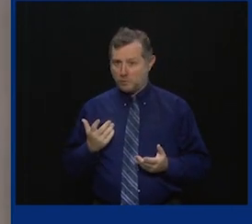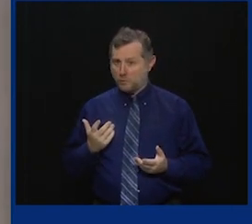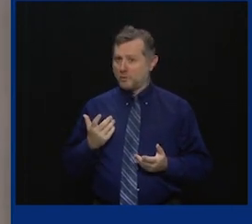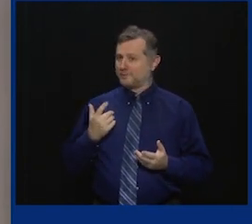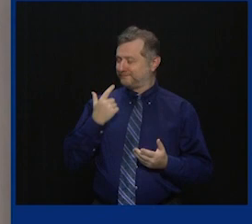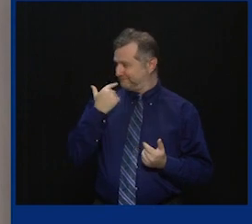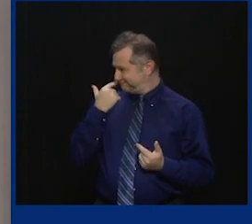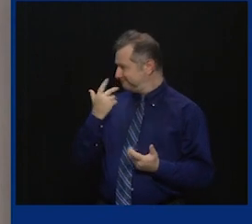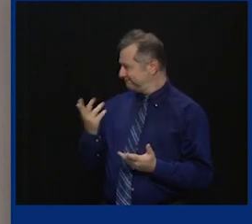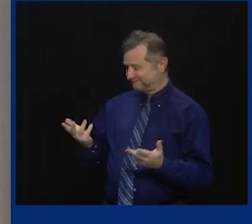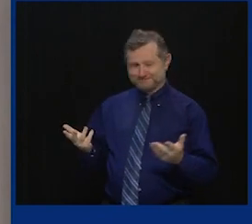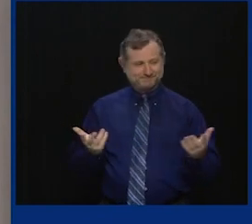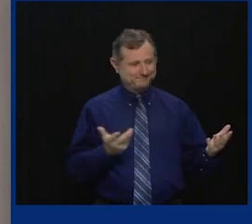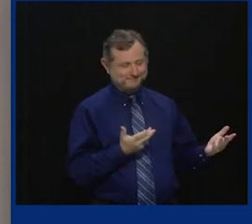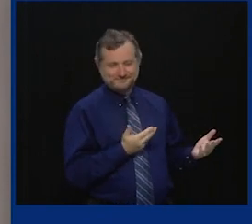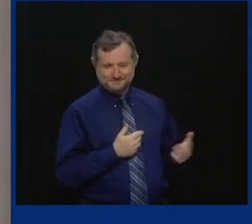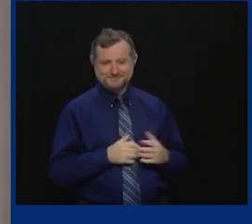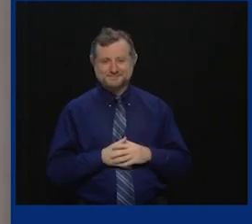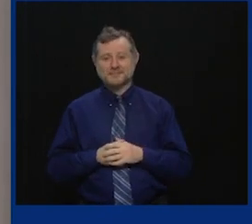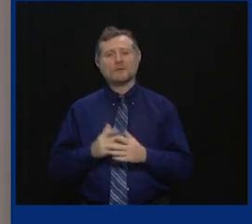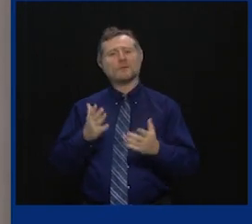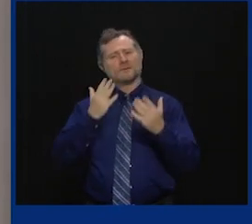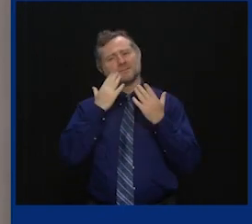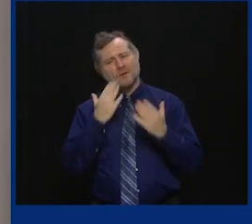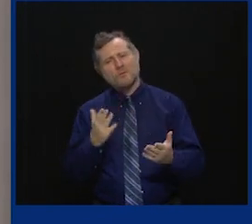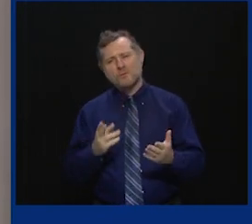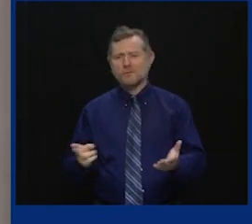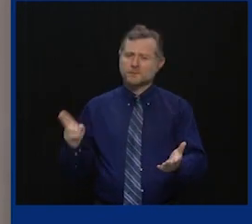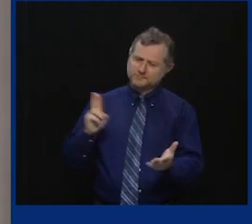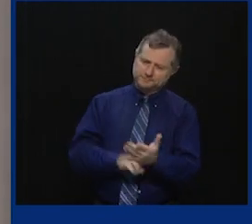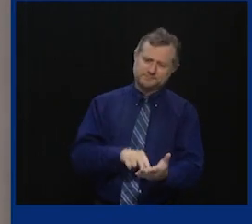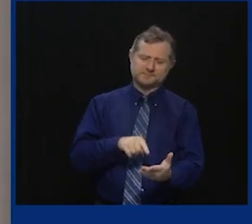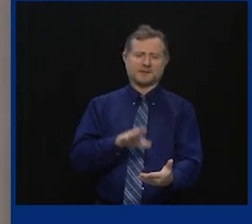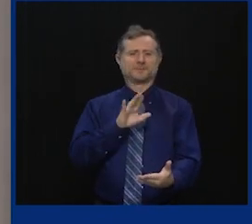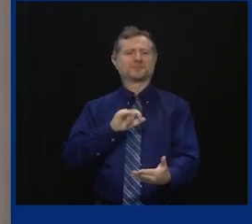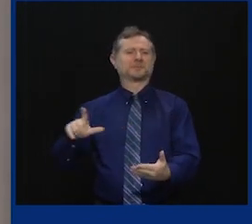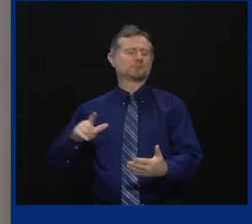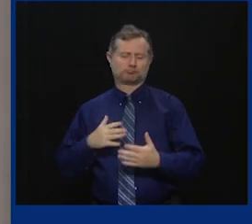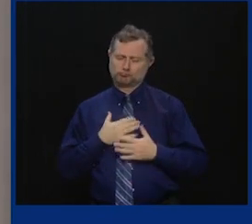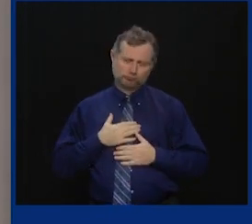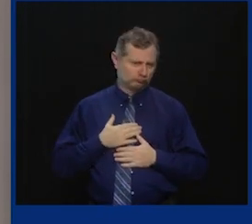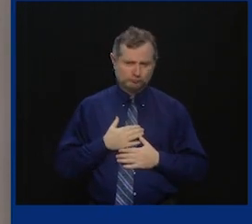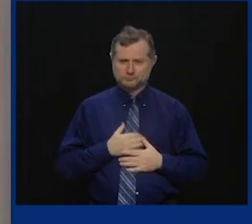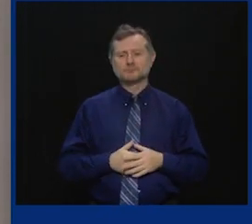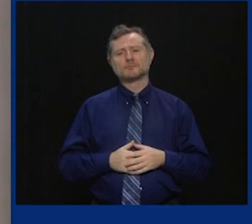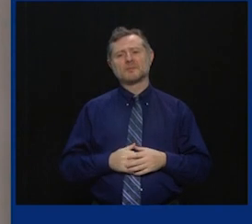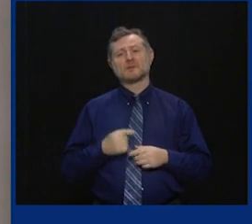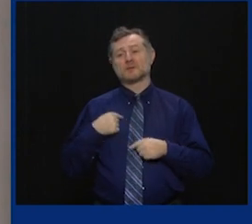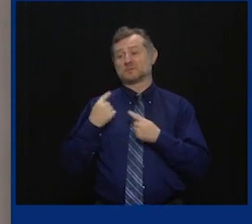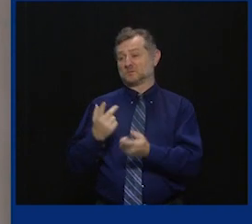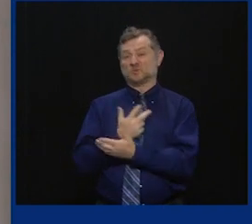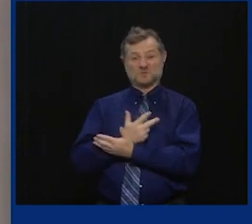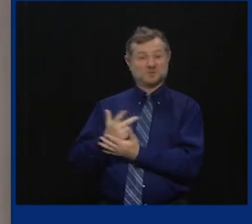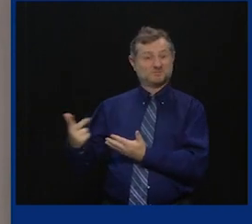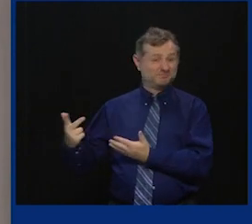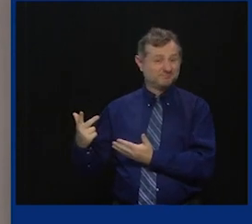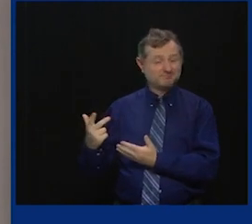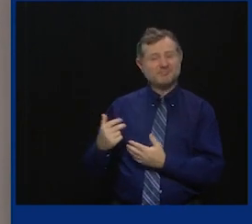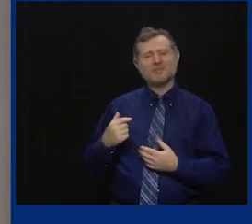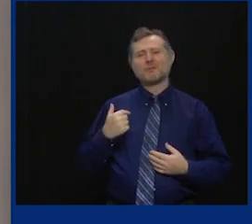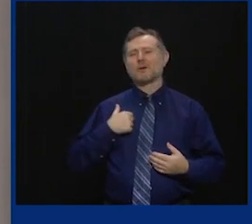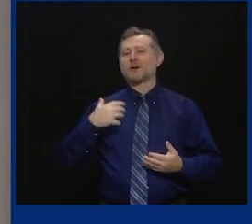I want to thank you for signing this bill because, in these 3 weeks, I've gotten a chance to stand with